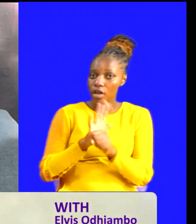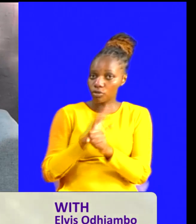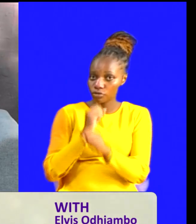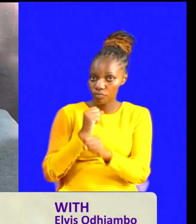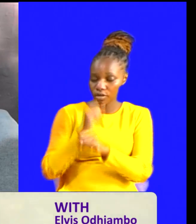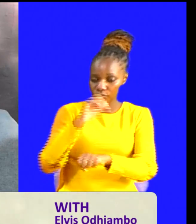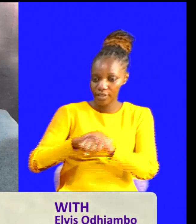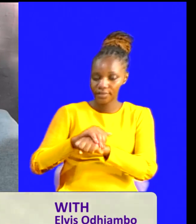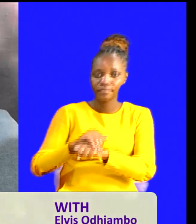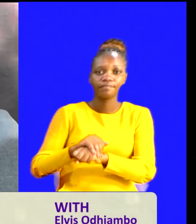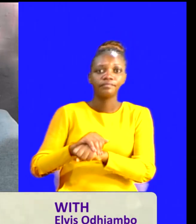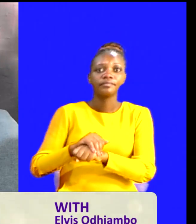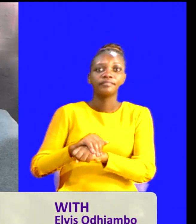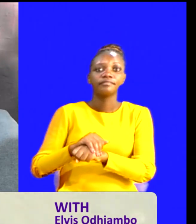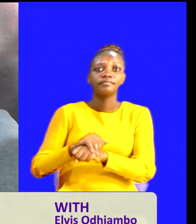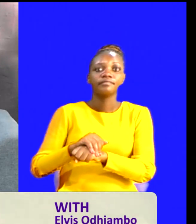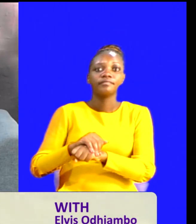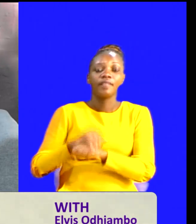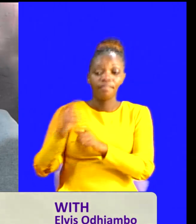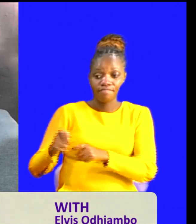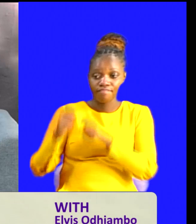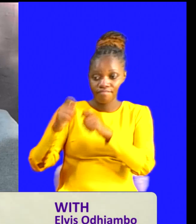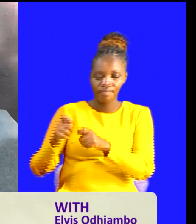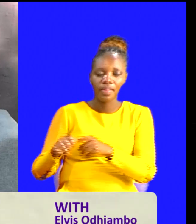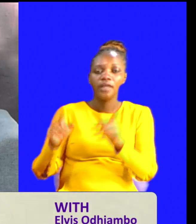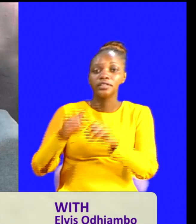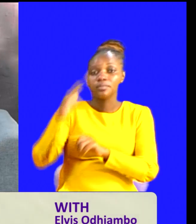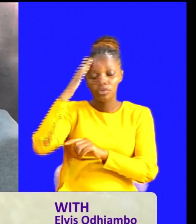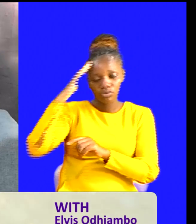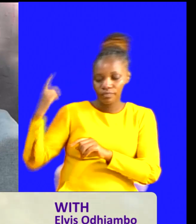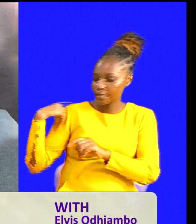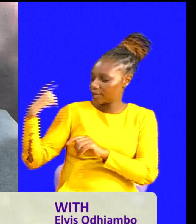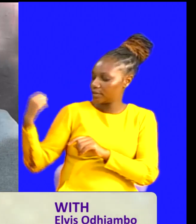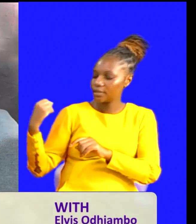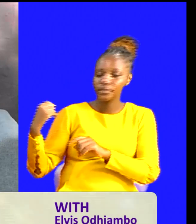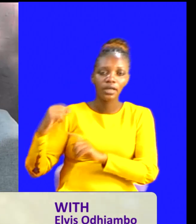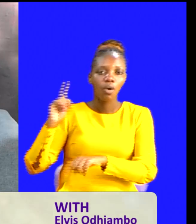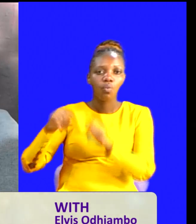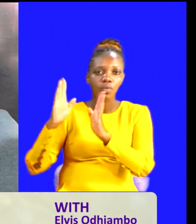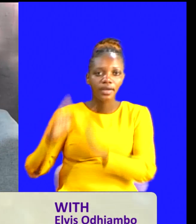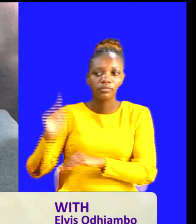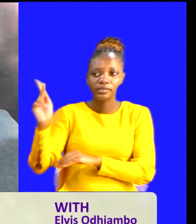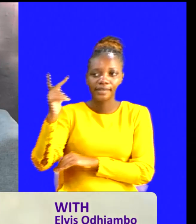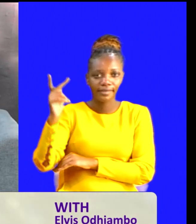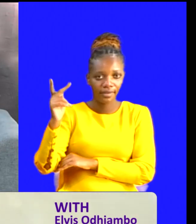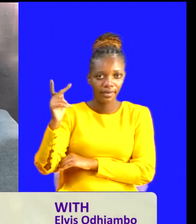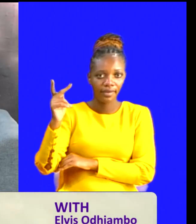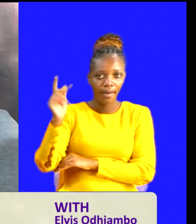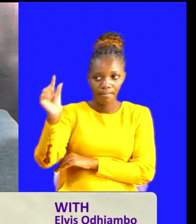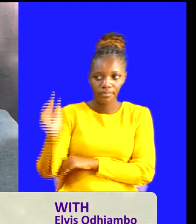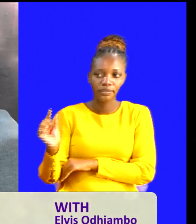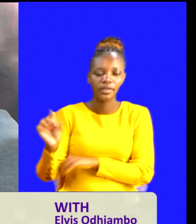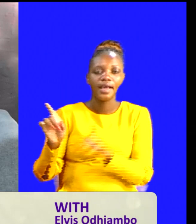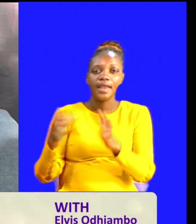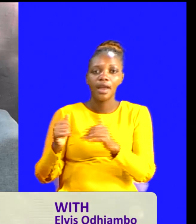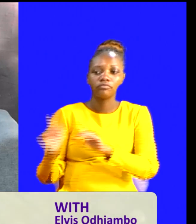where we are, because, you know, the fact that the previous record was being held by a Kenyan, you know, athlete, and now it has